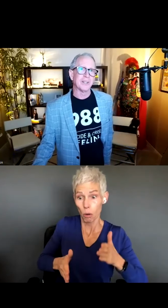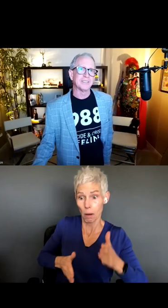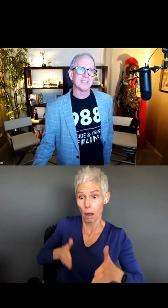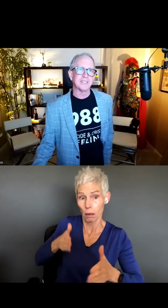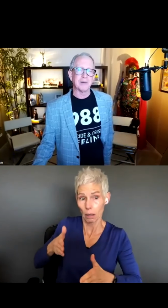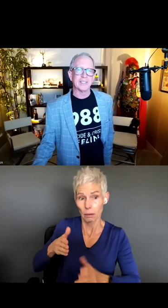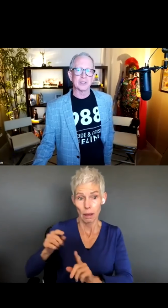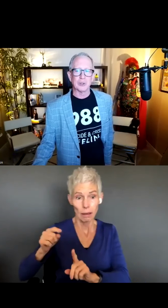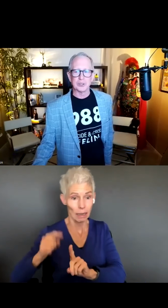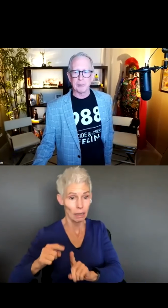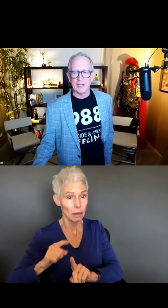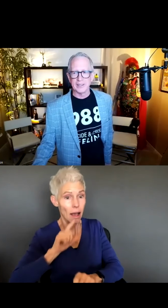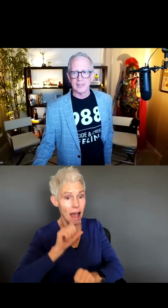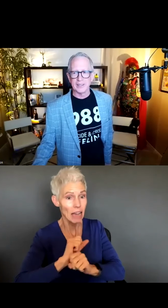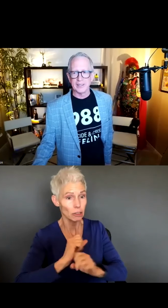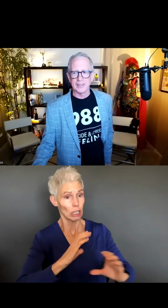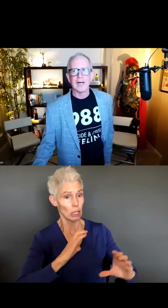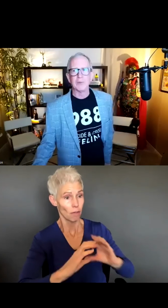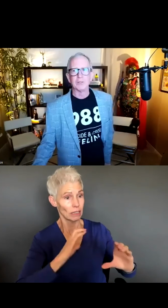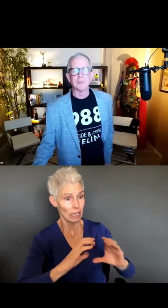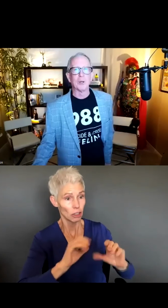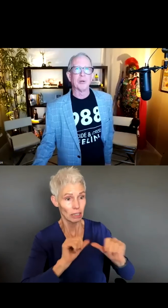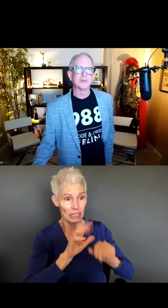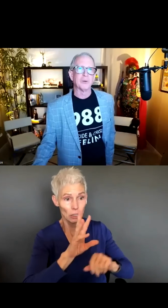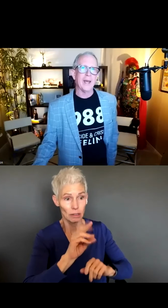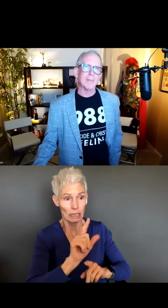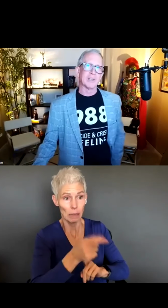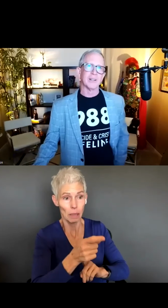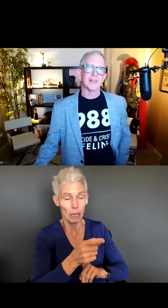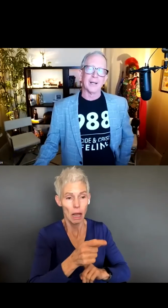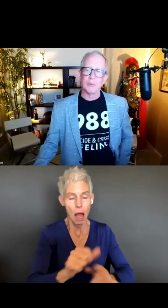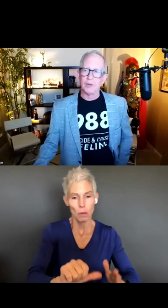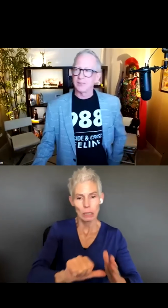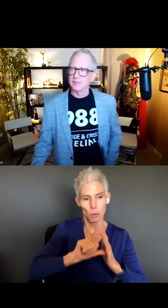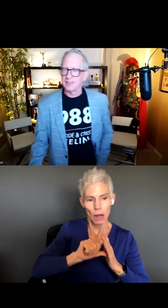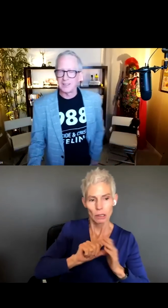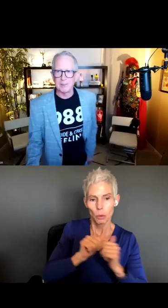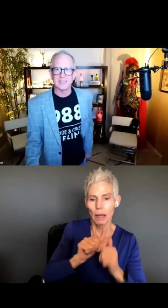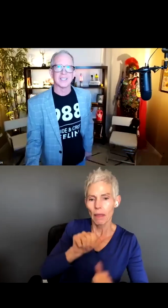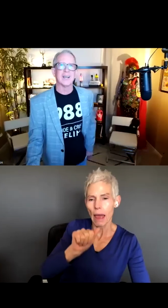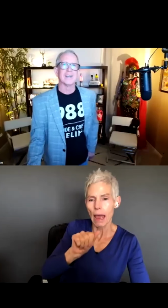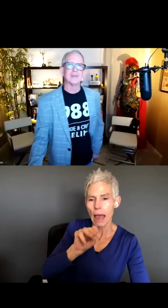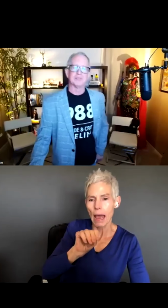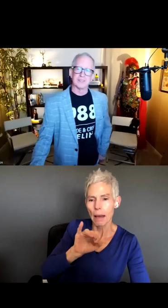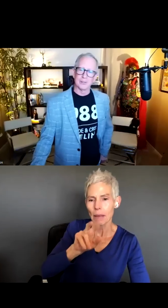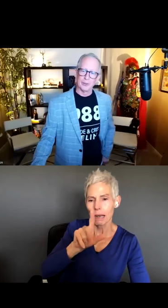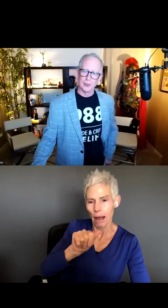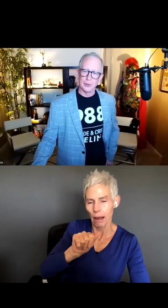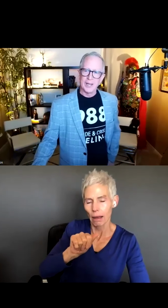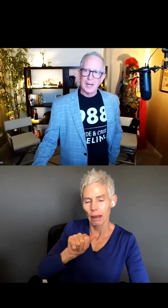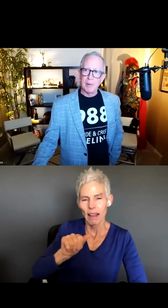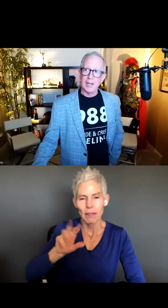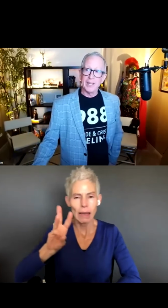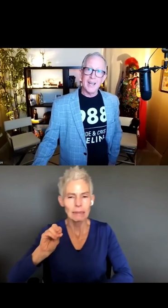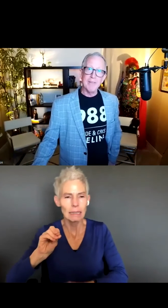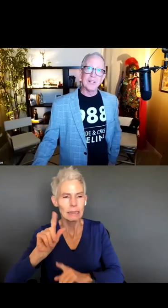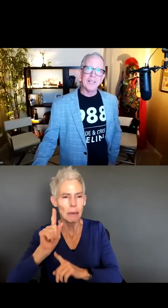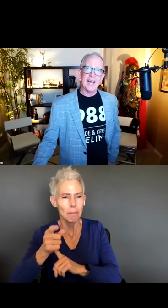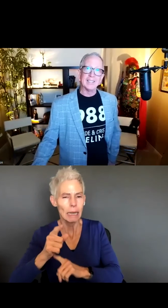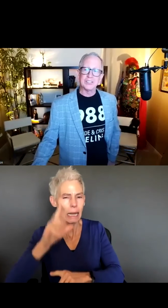conversation with a 60 Minutes correspondent. I was more impressed with Amica than I was the 60 Minutes guy. He was a little rude.